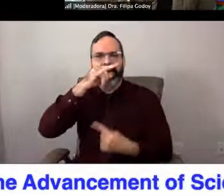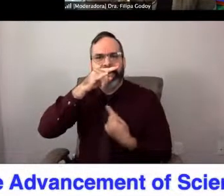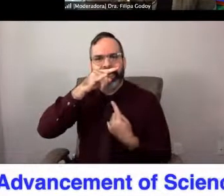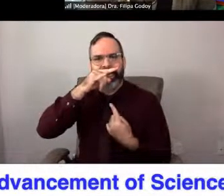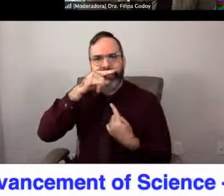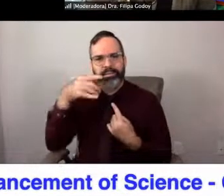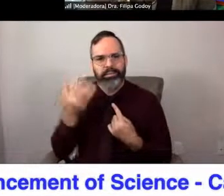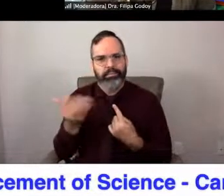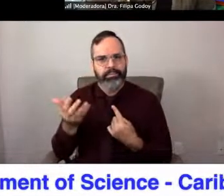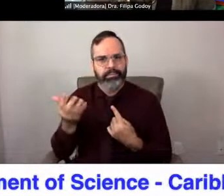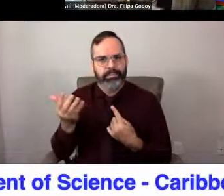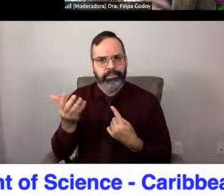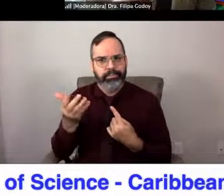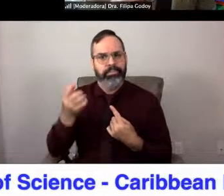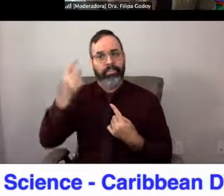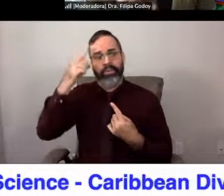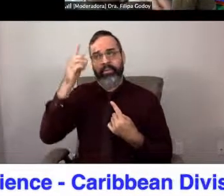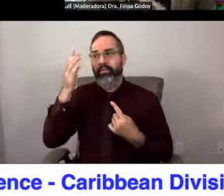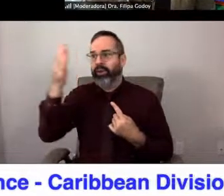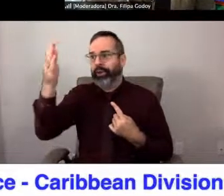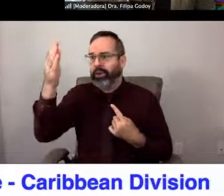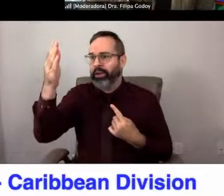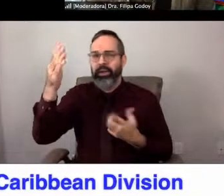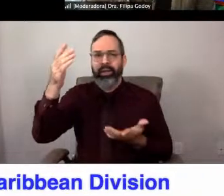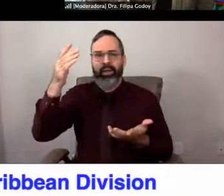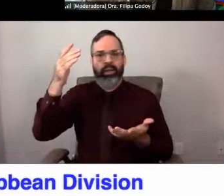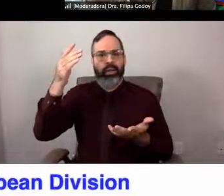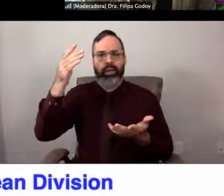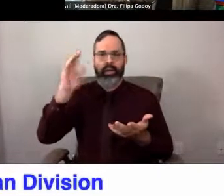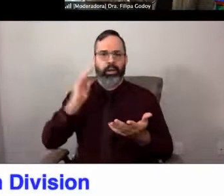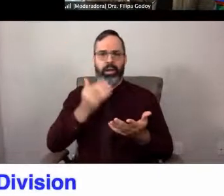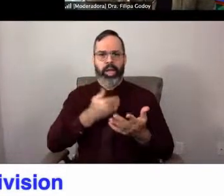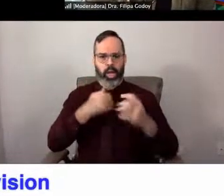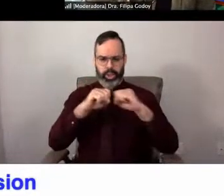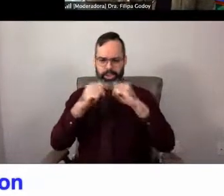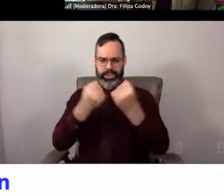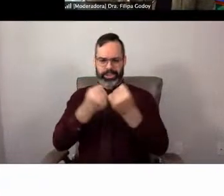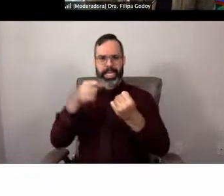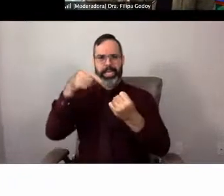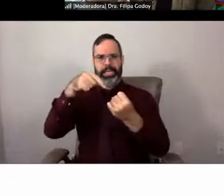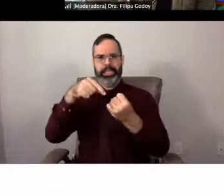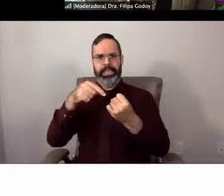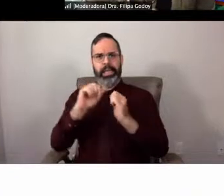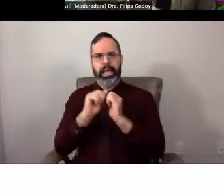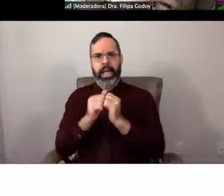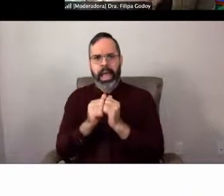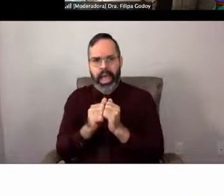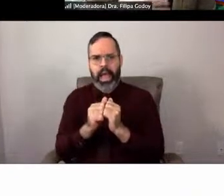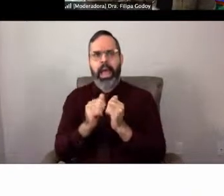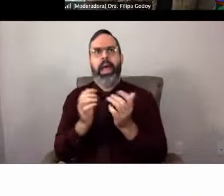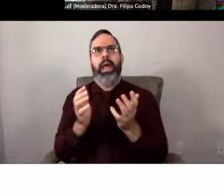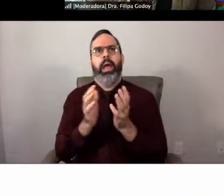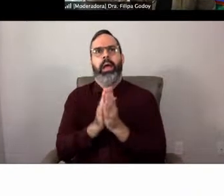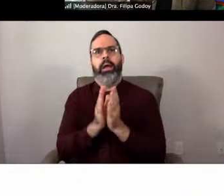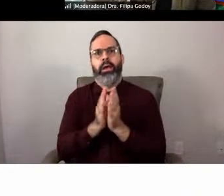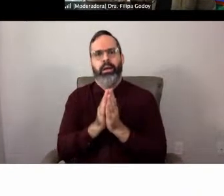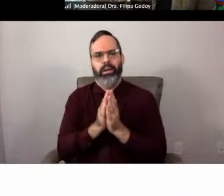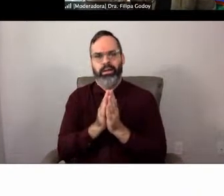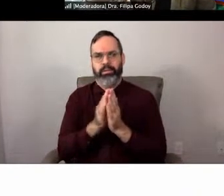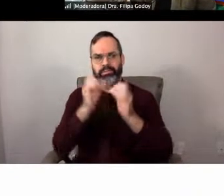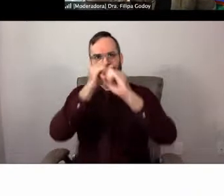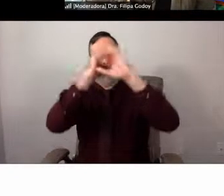know, for the future of our society? How will they envision